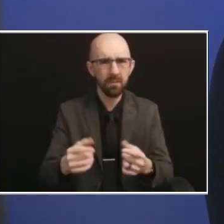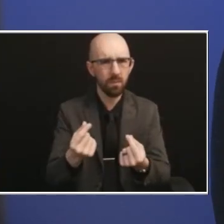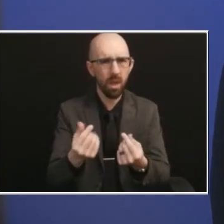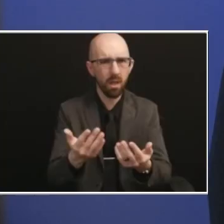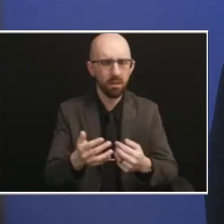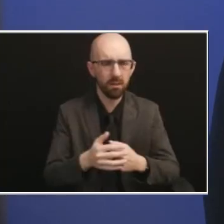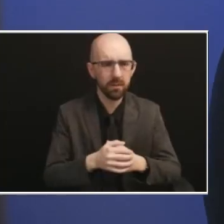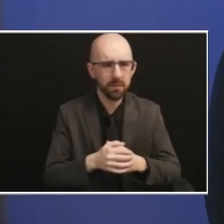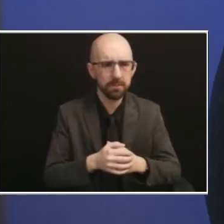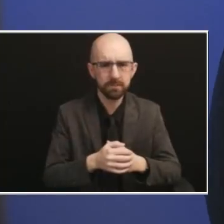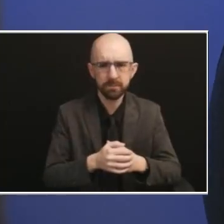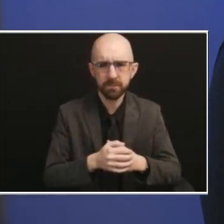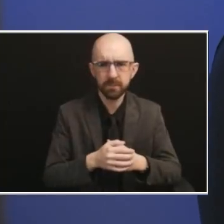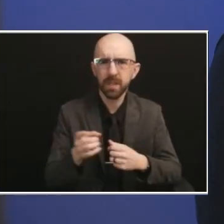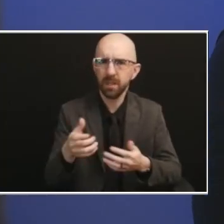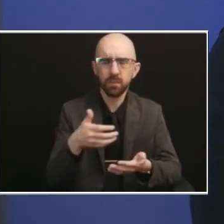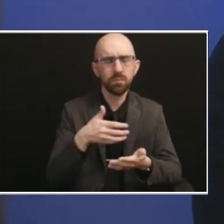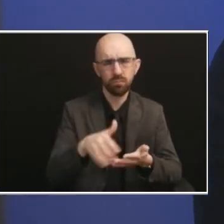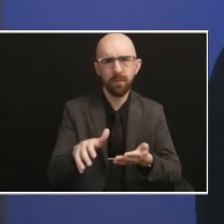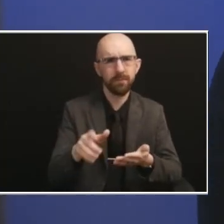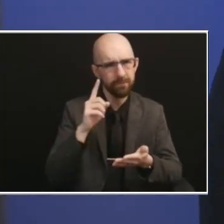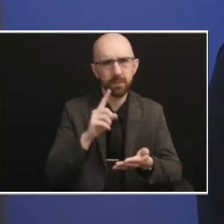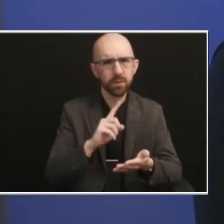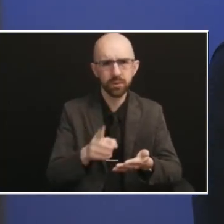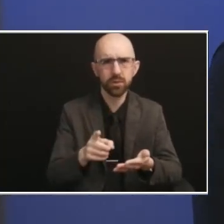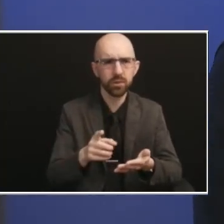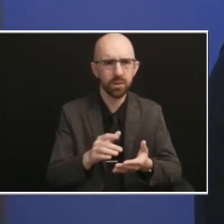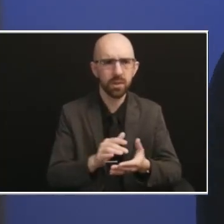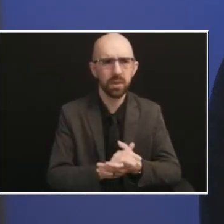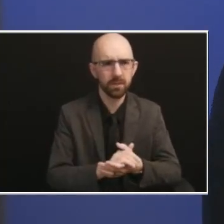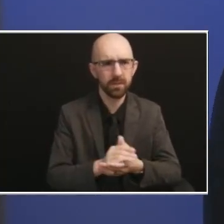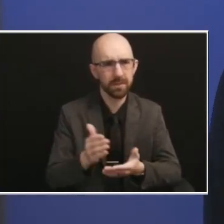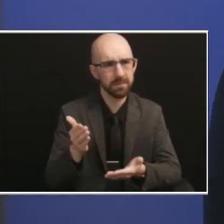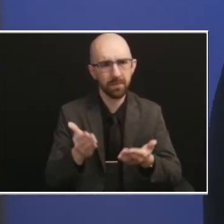It was rough, that was for sure. Probably a 9 or